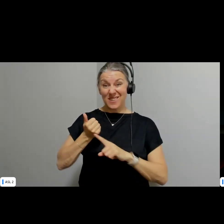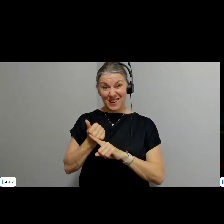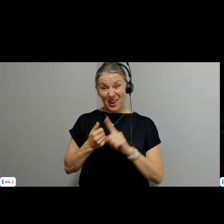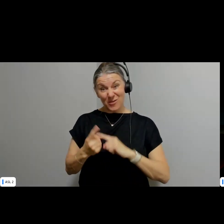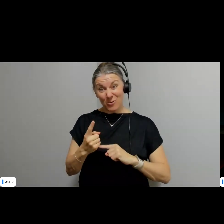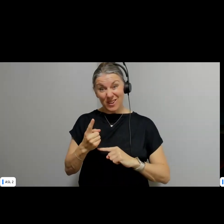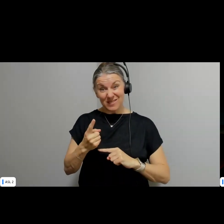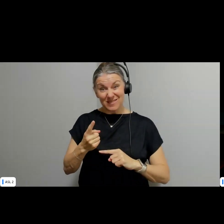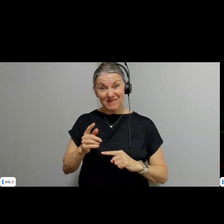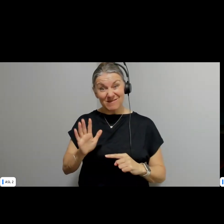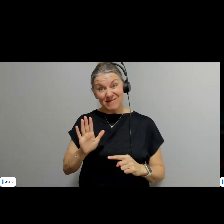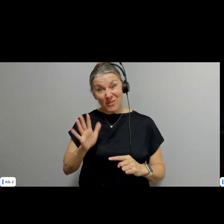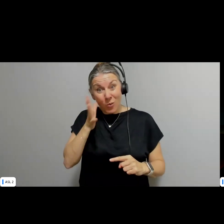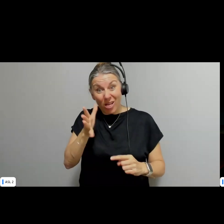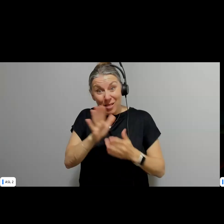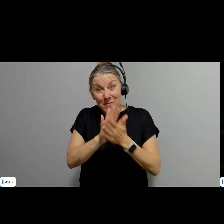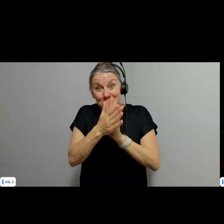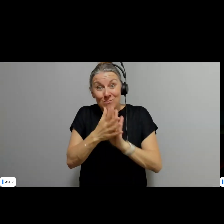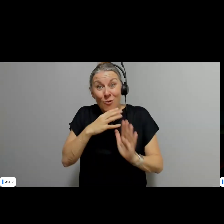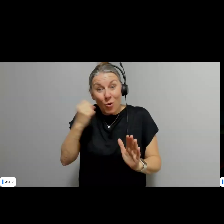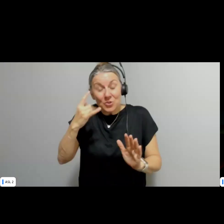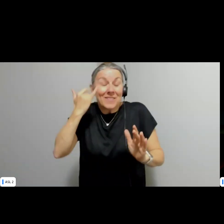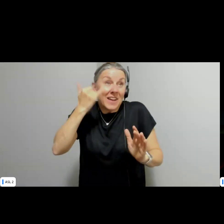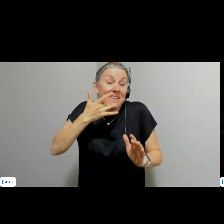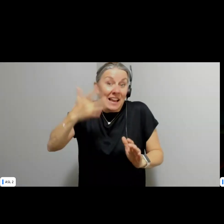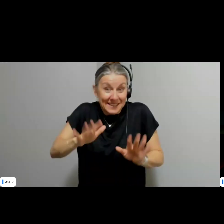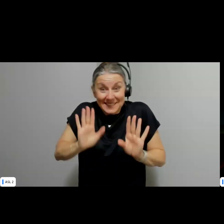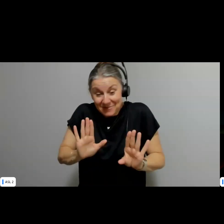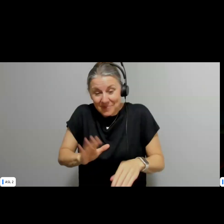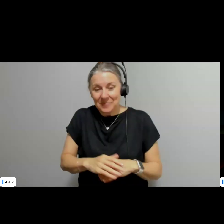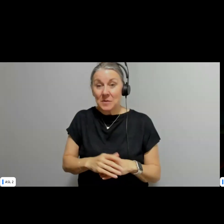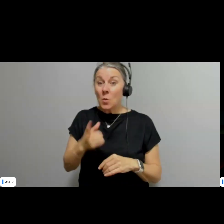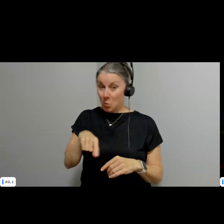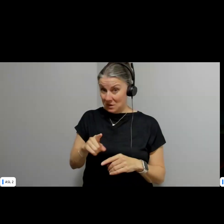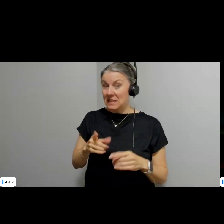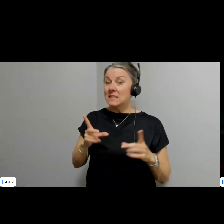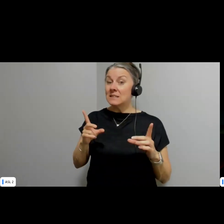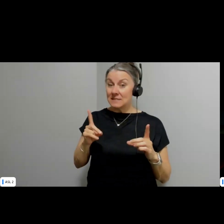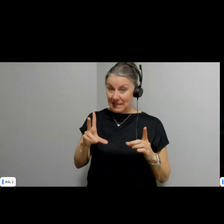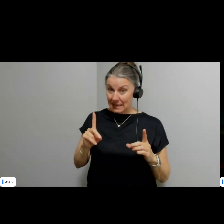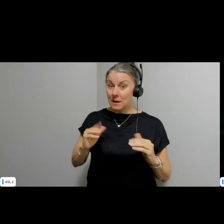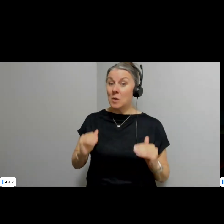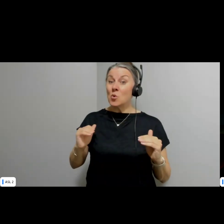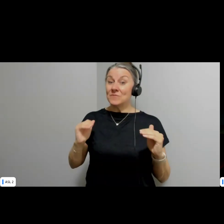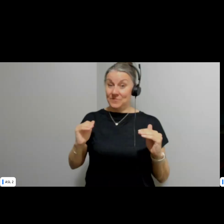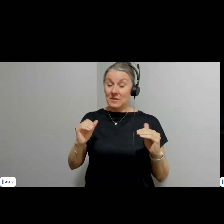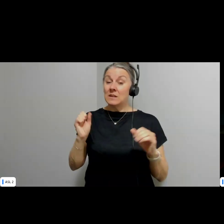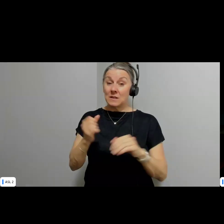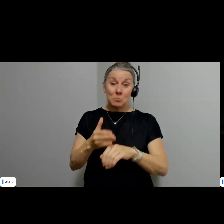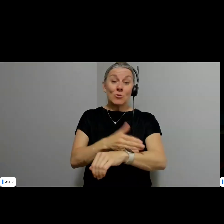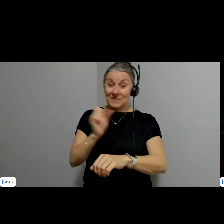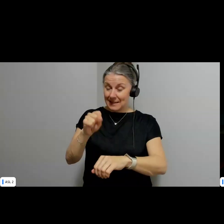as well. And while we've made progress, there's certainly more to do. As you mark this